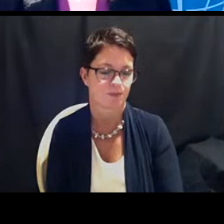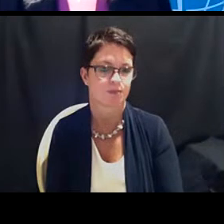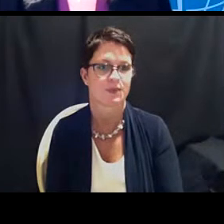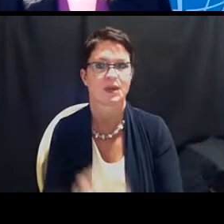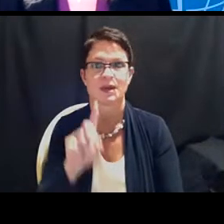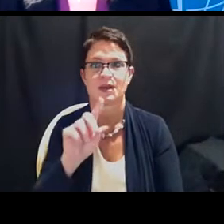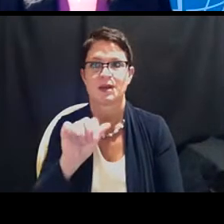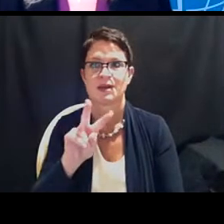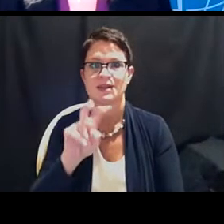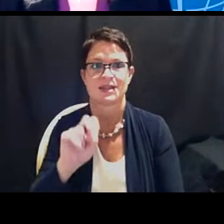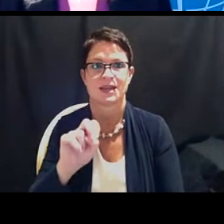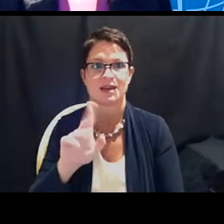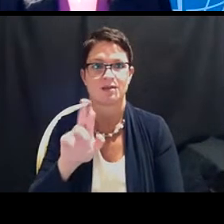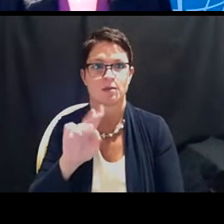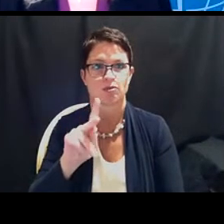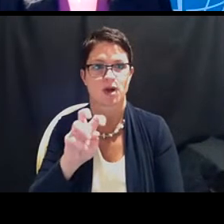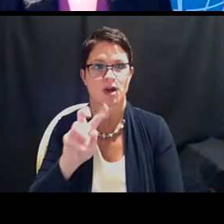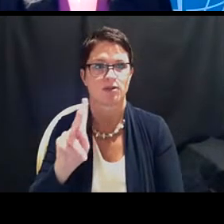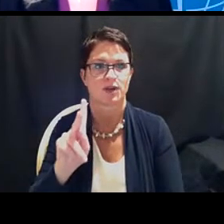Dave Broderick.